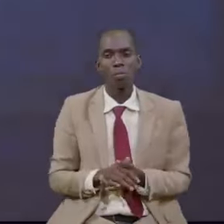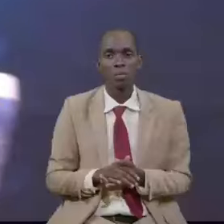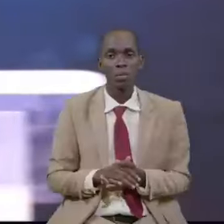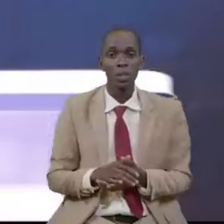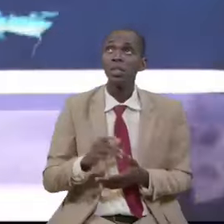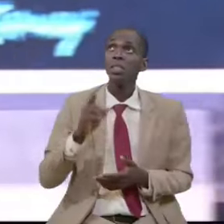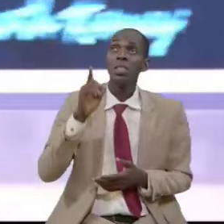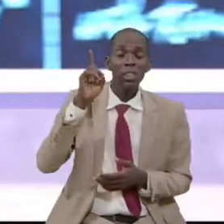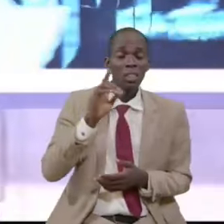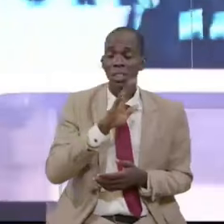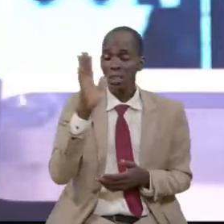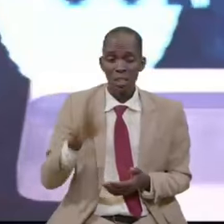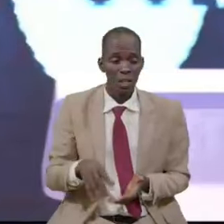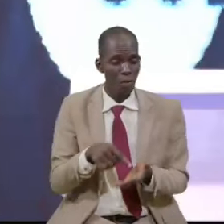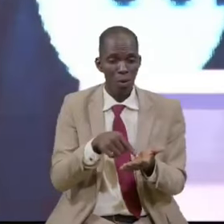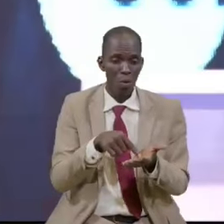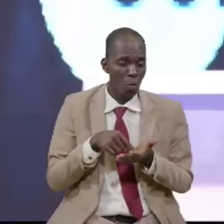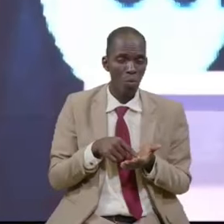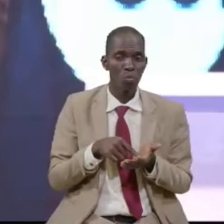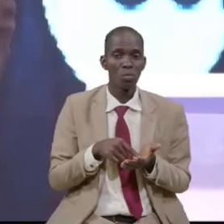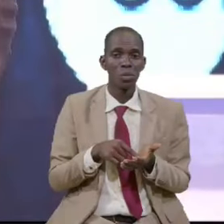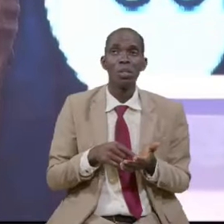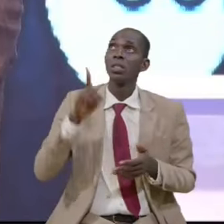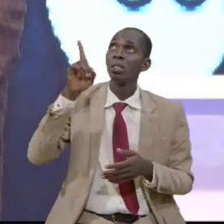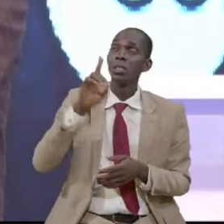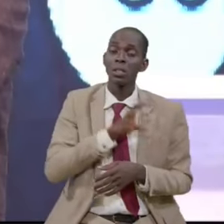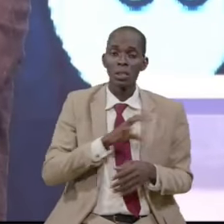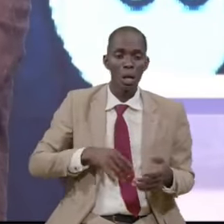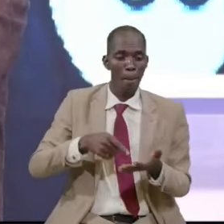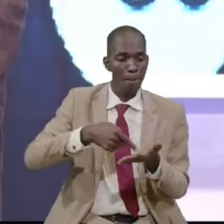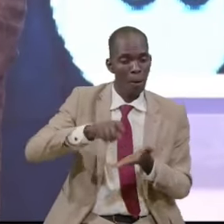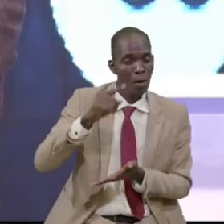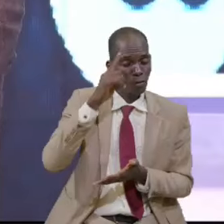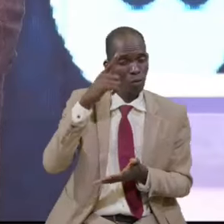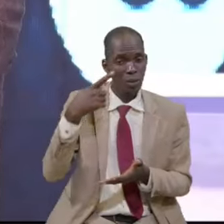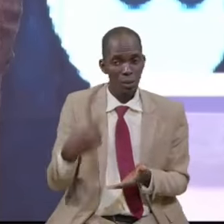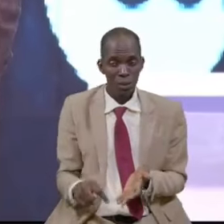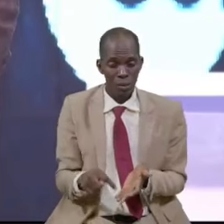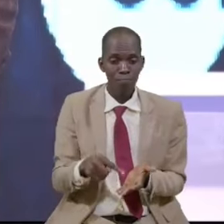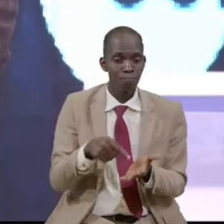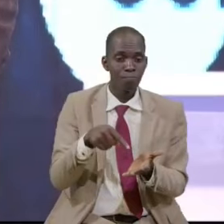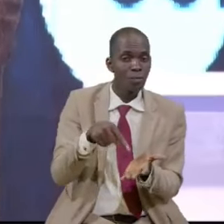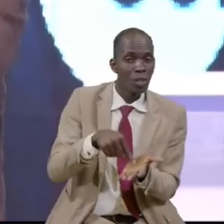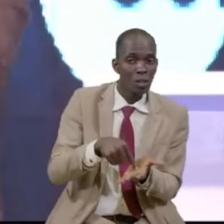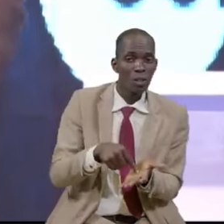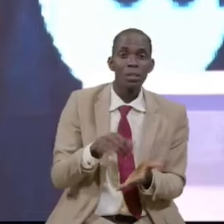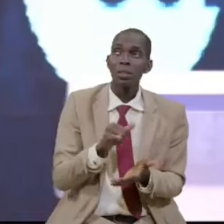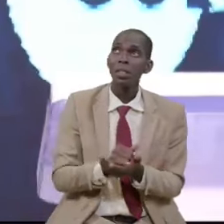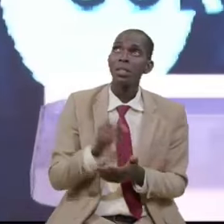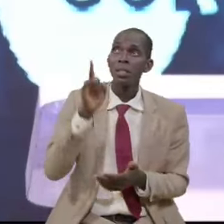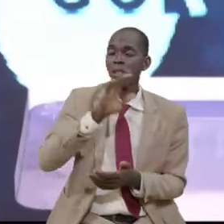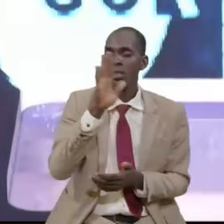Jesus came and took my debt, and took my sin, and